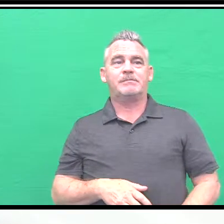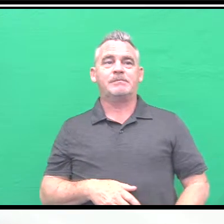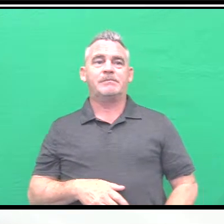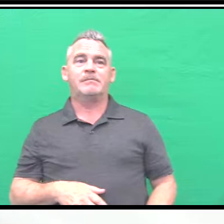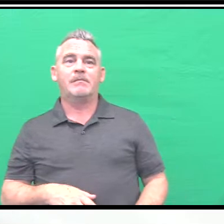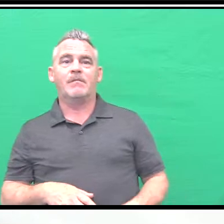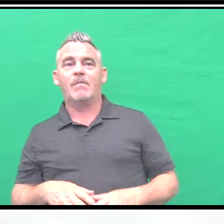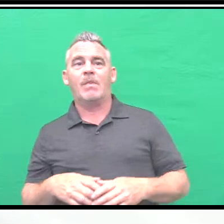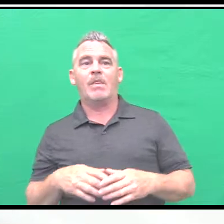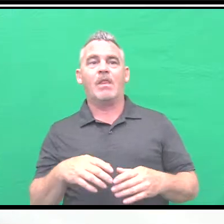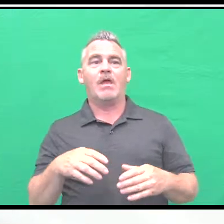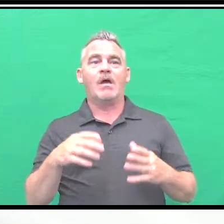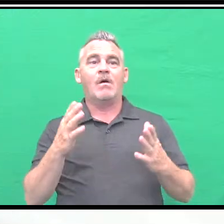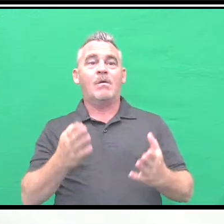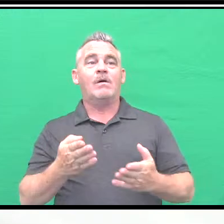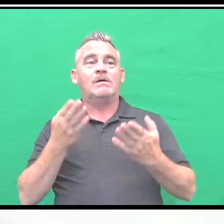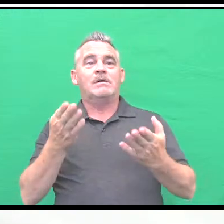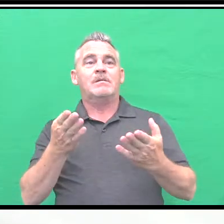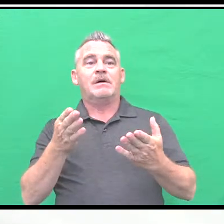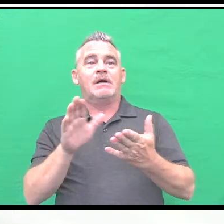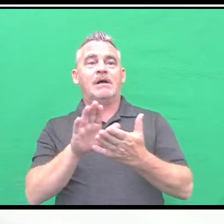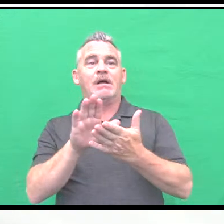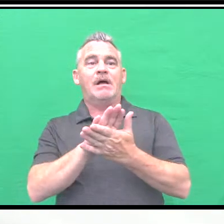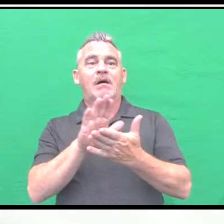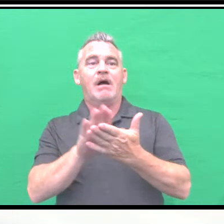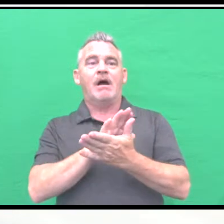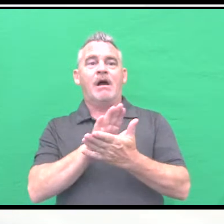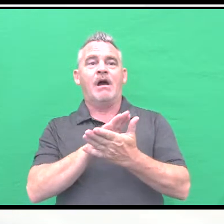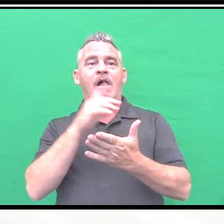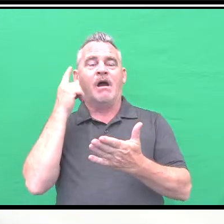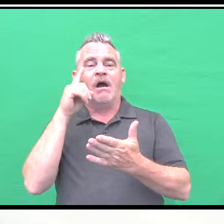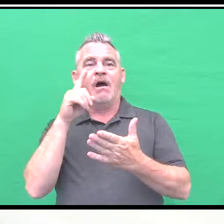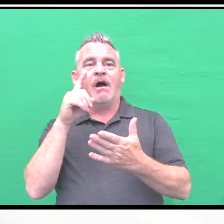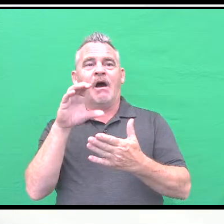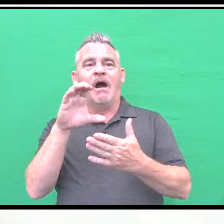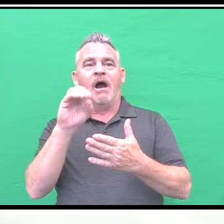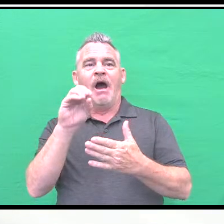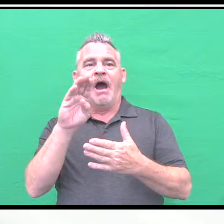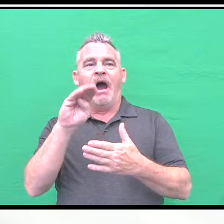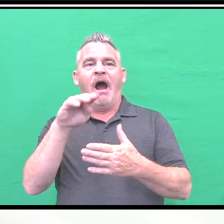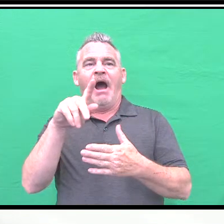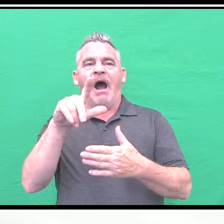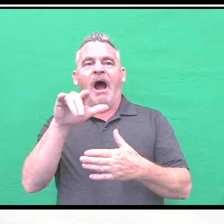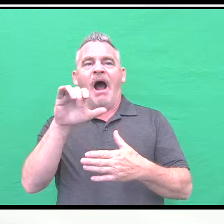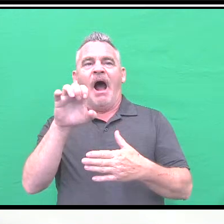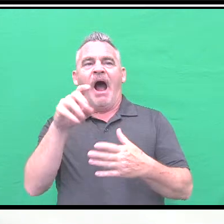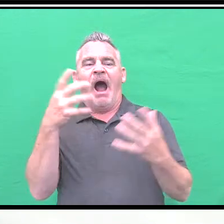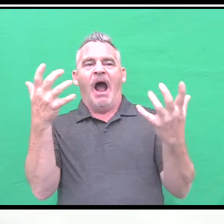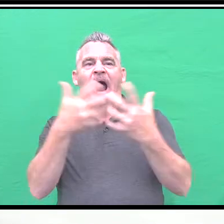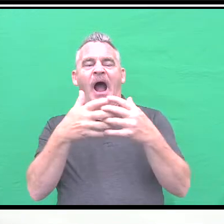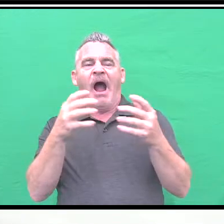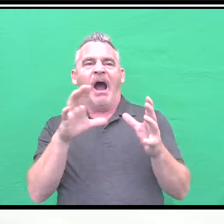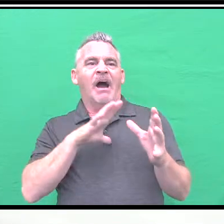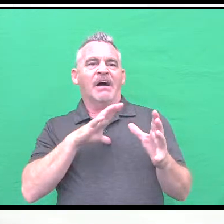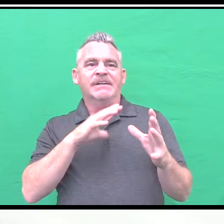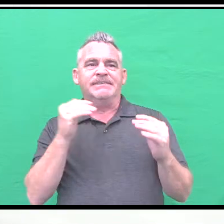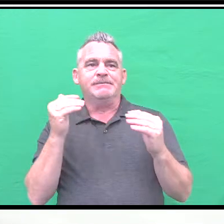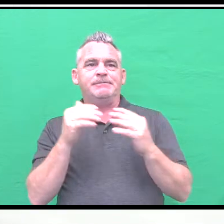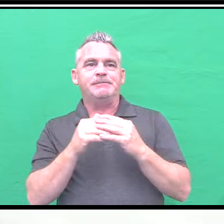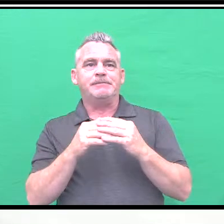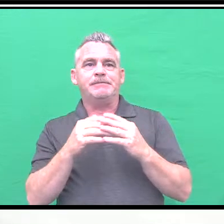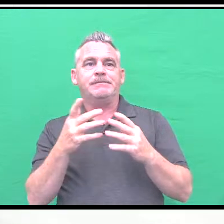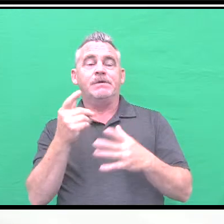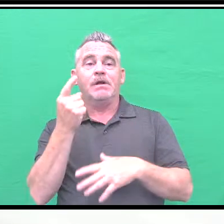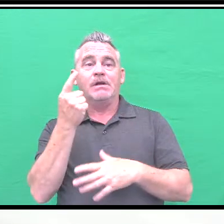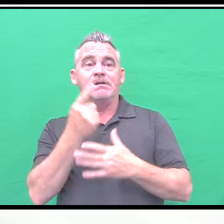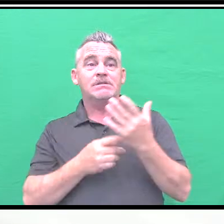submitting OE7 as being in compliance. And I'd just like to take a few minutes to summarize some of the key elements of